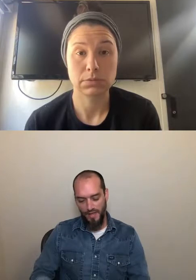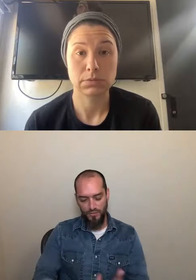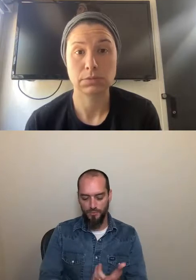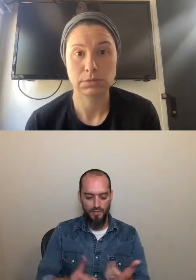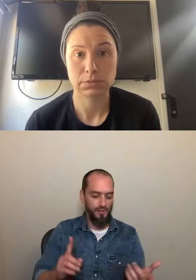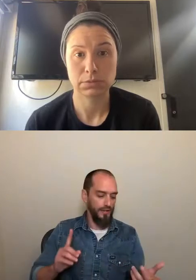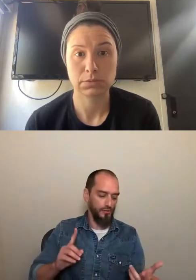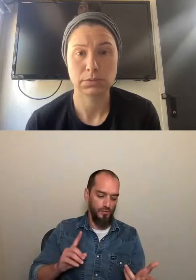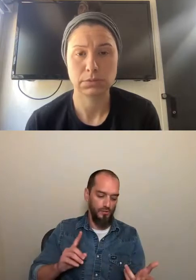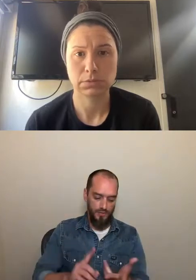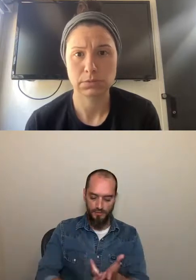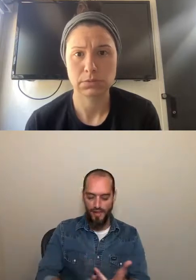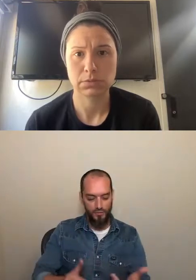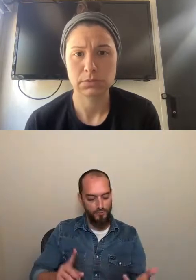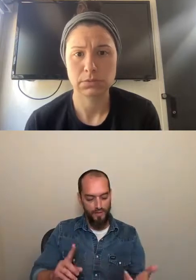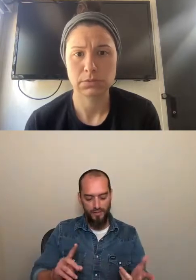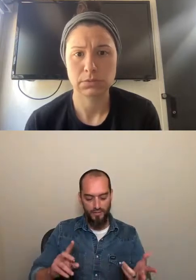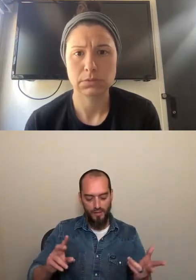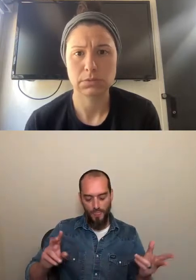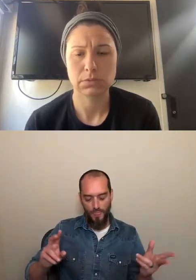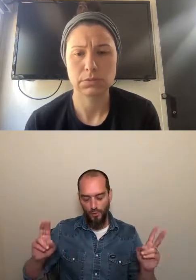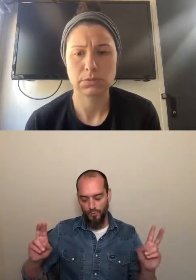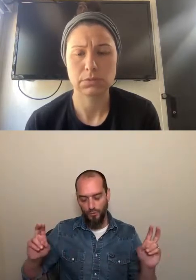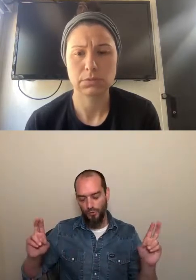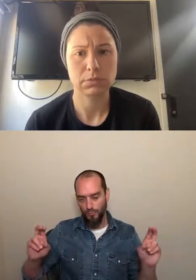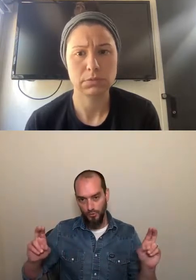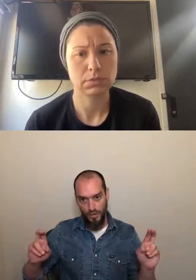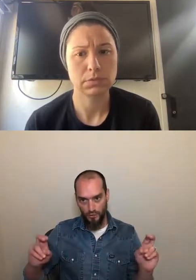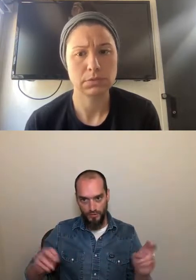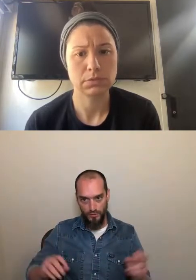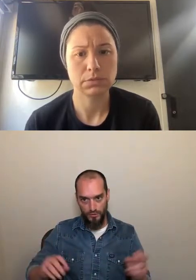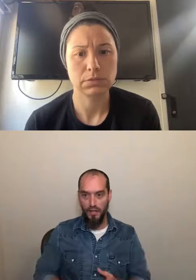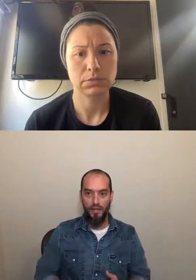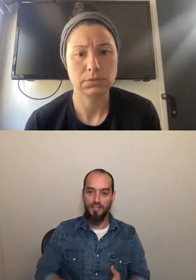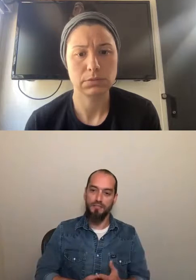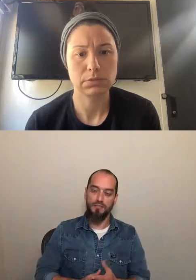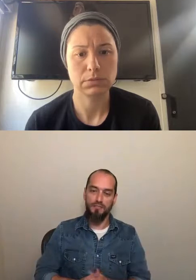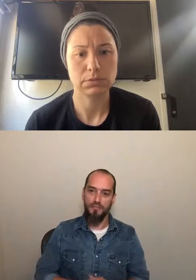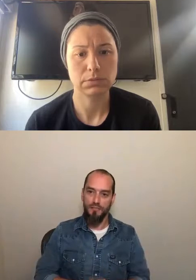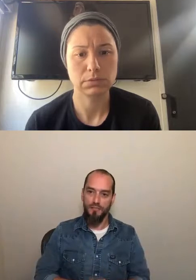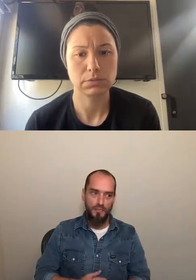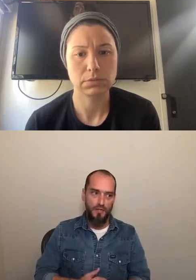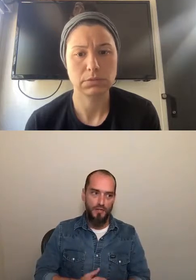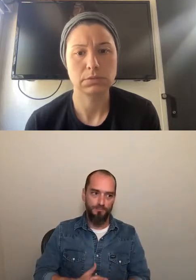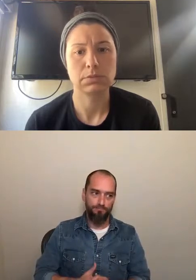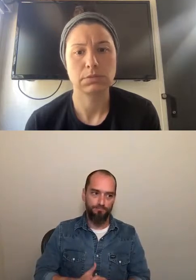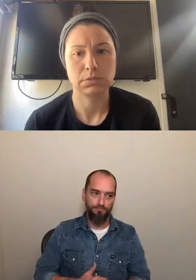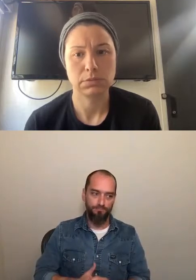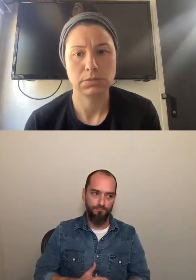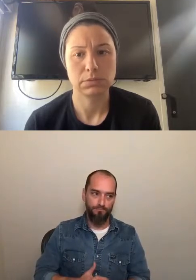Getting lied to by the landlord, getting lied to by the quote unquote mold contractor who was not licensed.